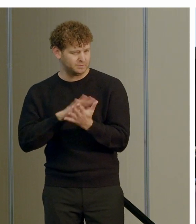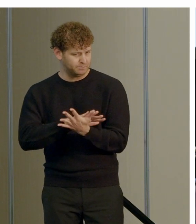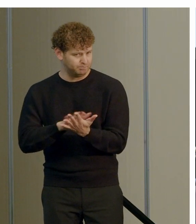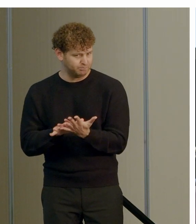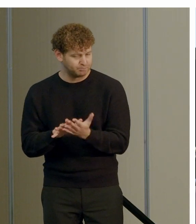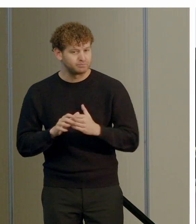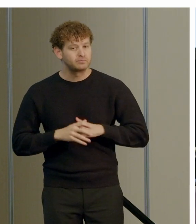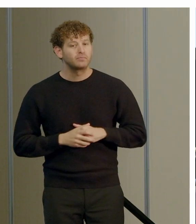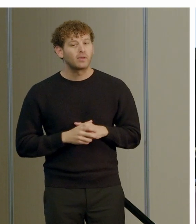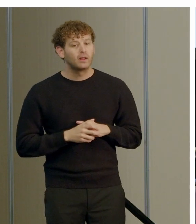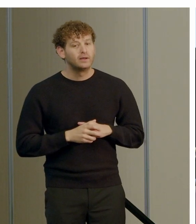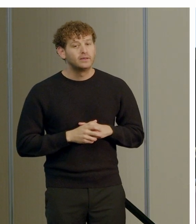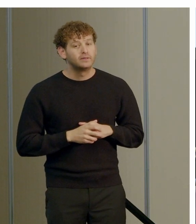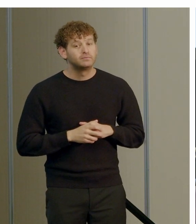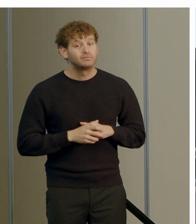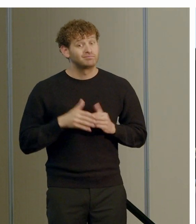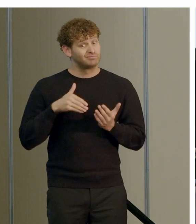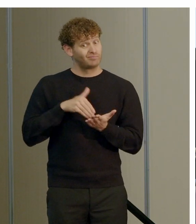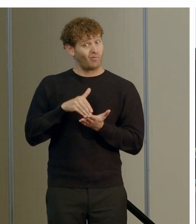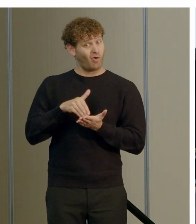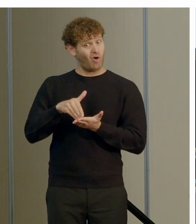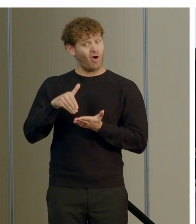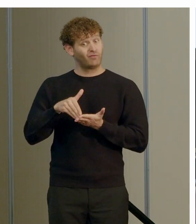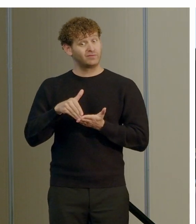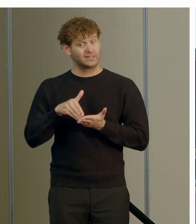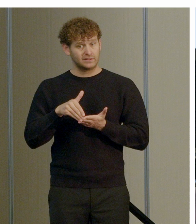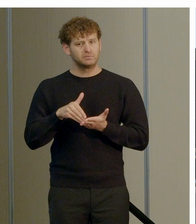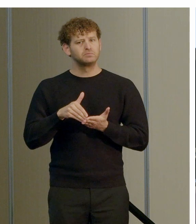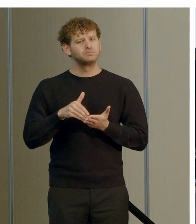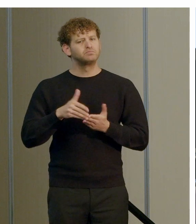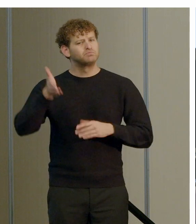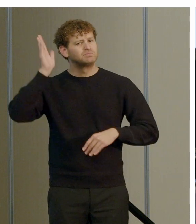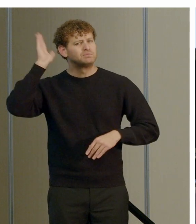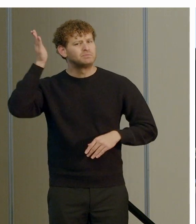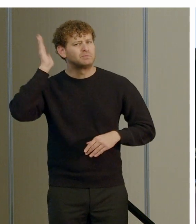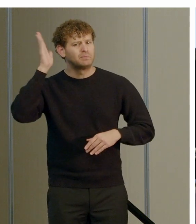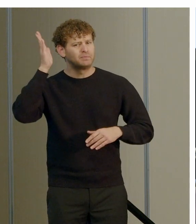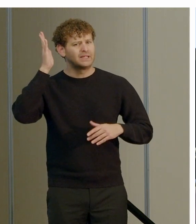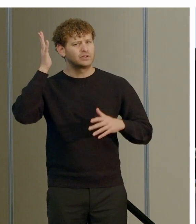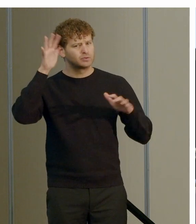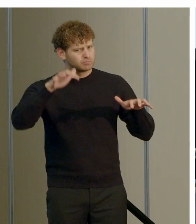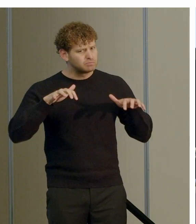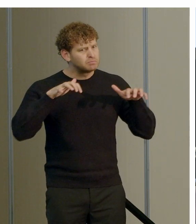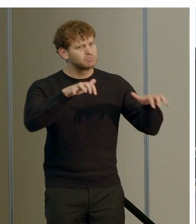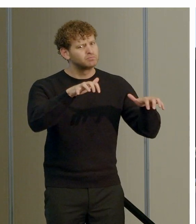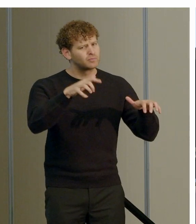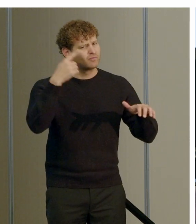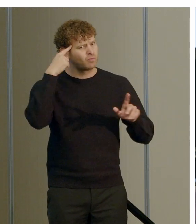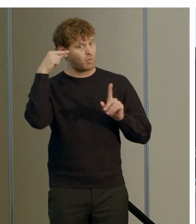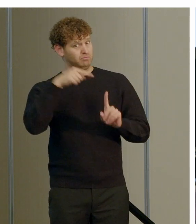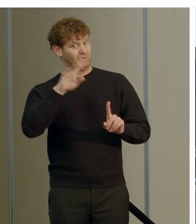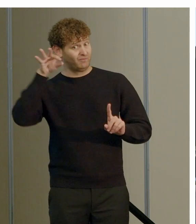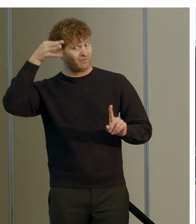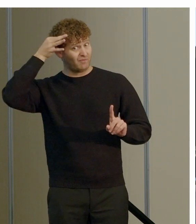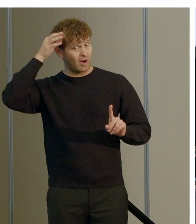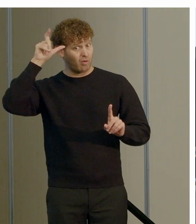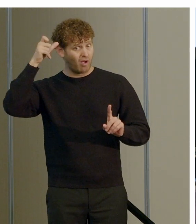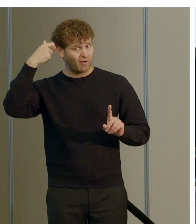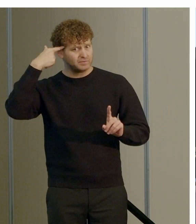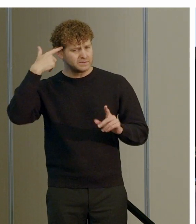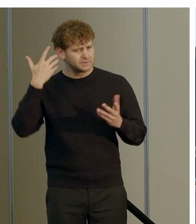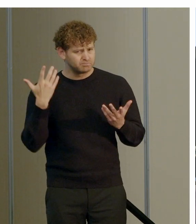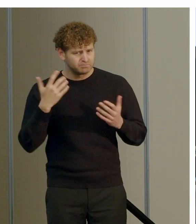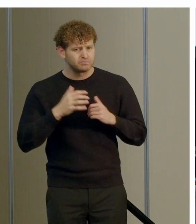dealing with audiences that are beyond the federal government audience. Who knows, that there are more state and local governments, there are